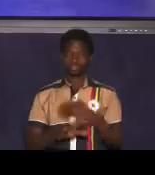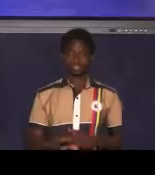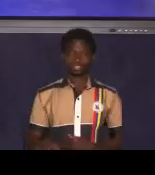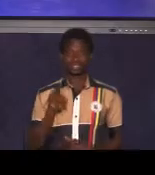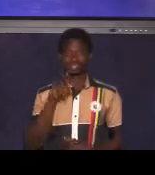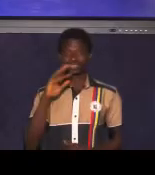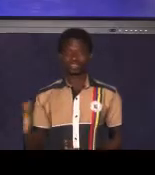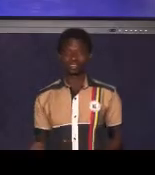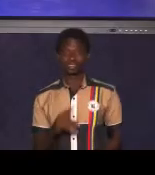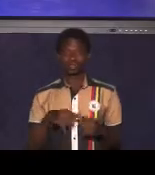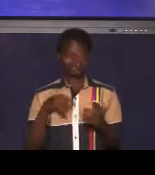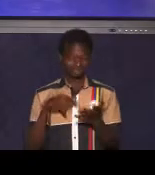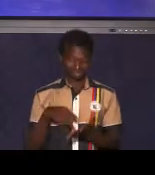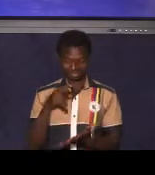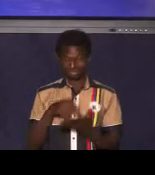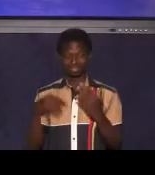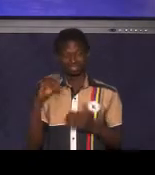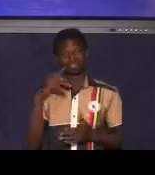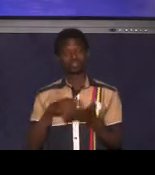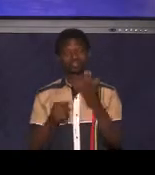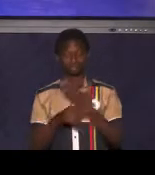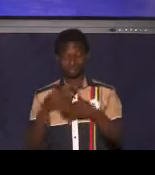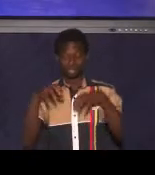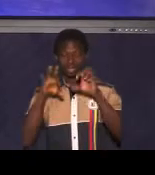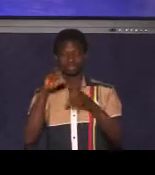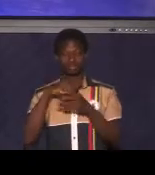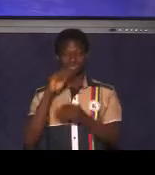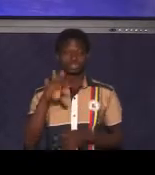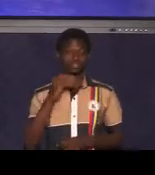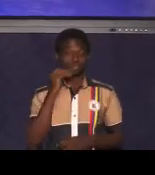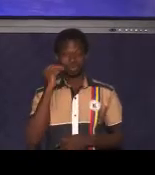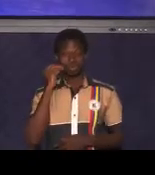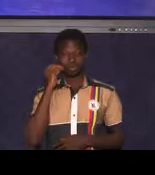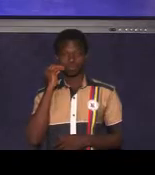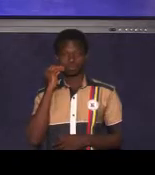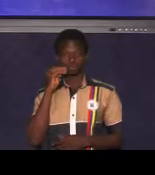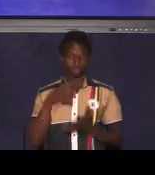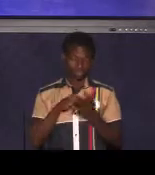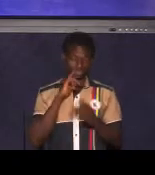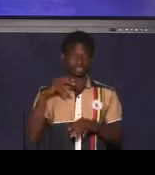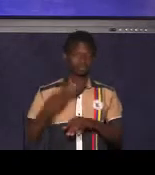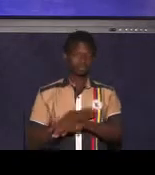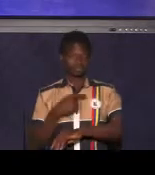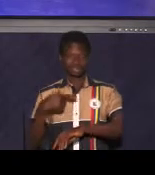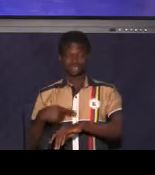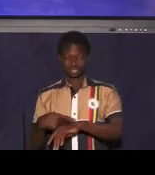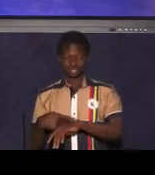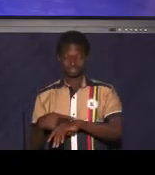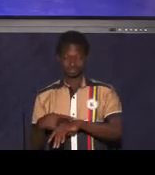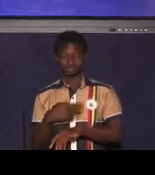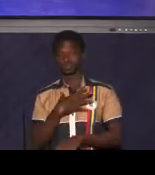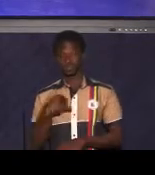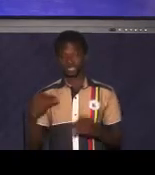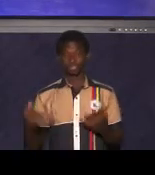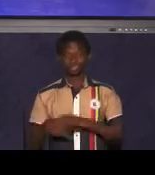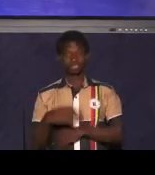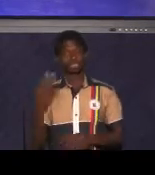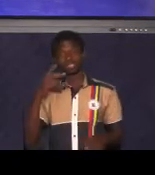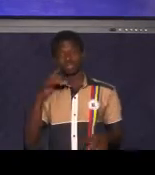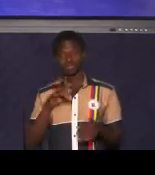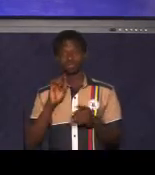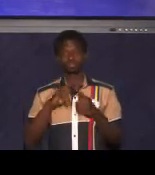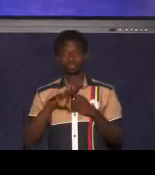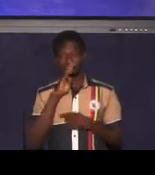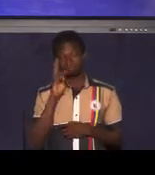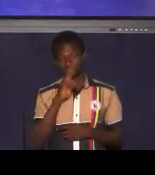Hello, children. You are welcome to this segment of the program, The Classroom in Your Home. It is mathematics time, and